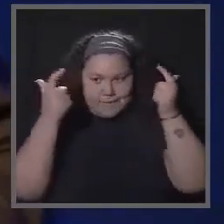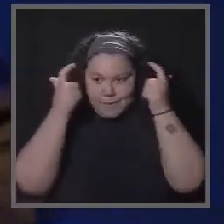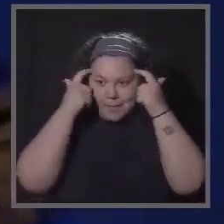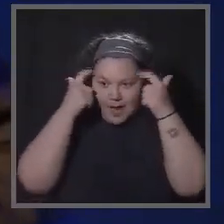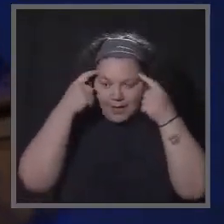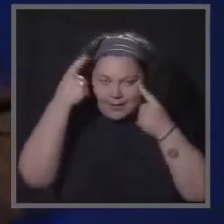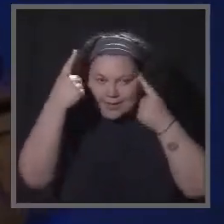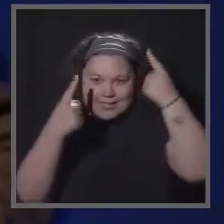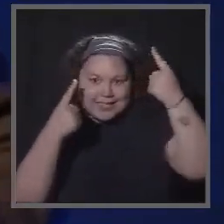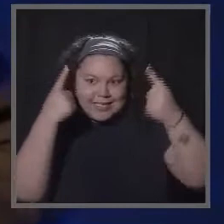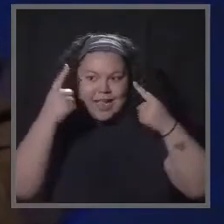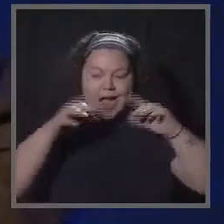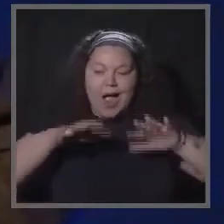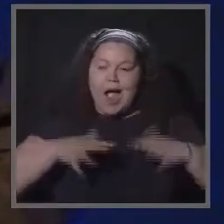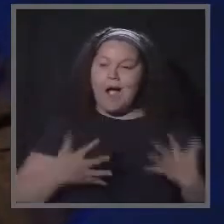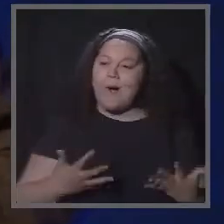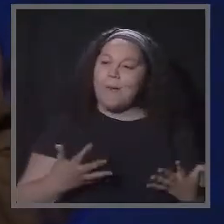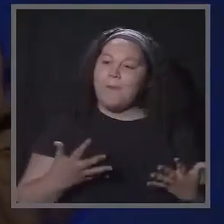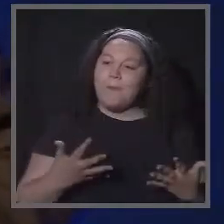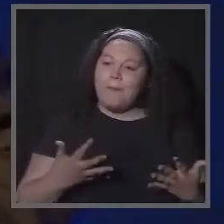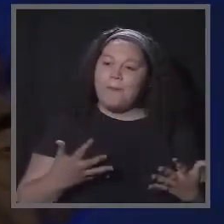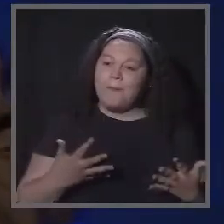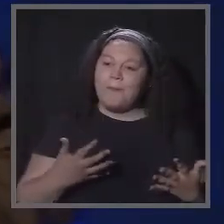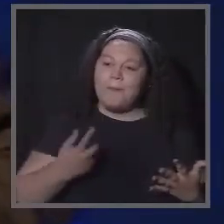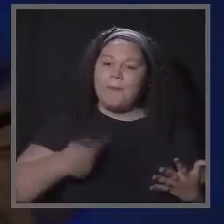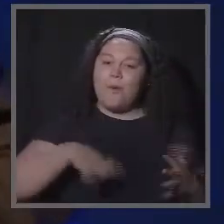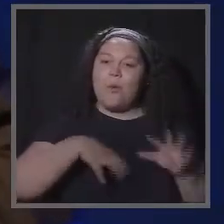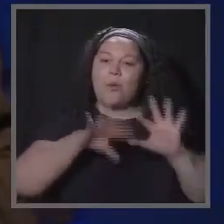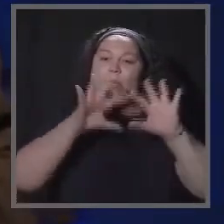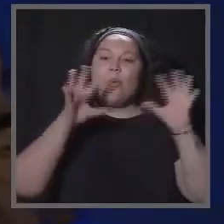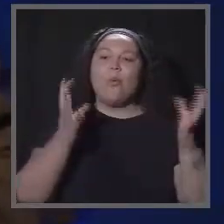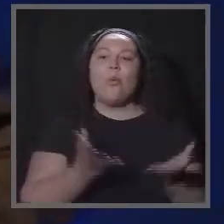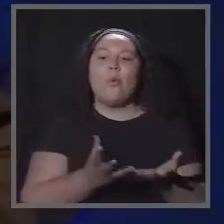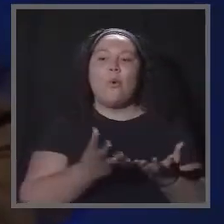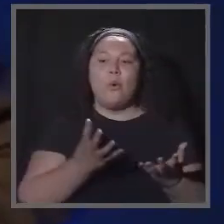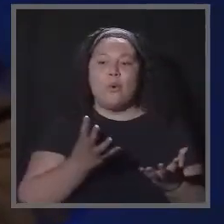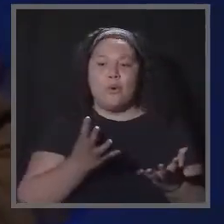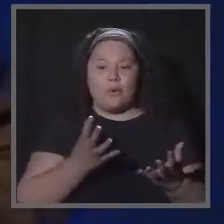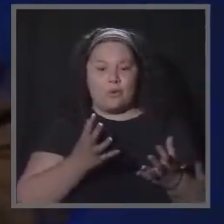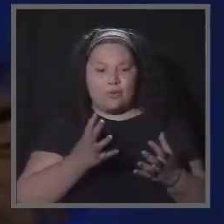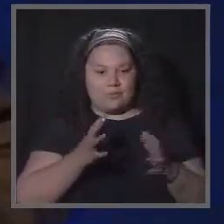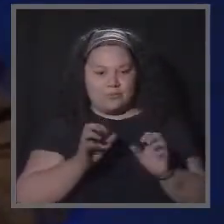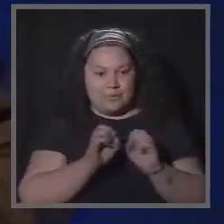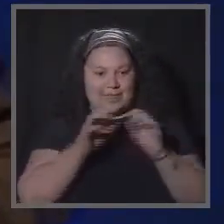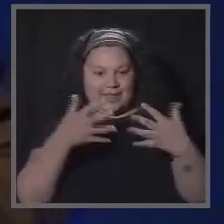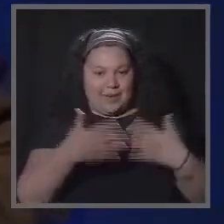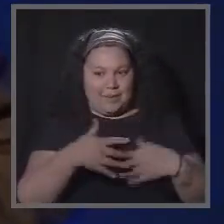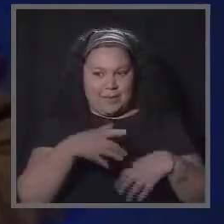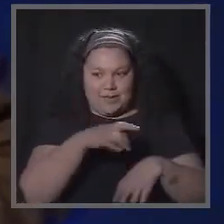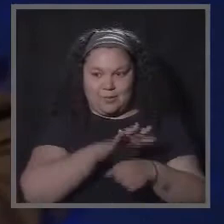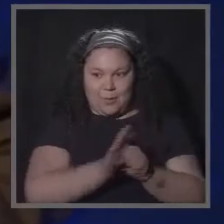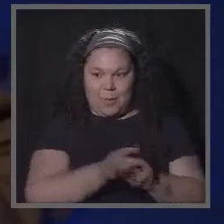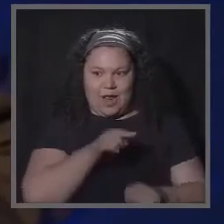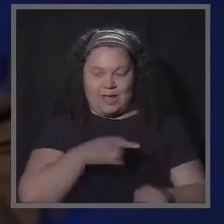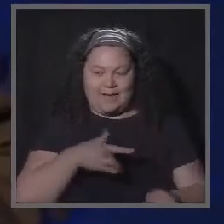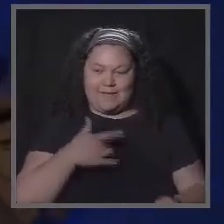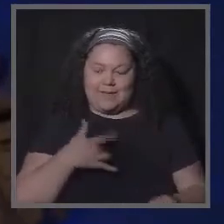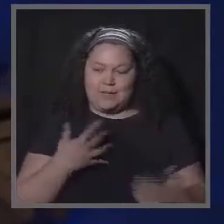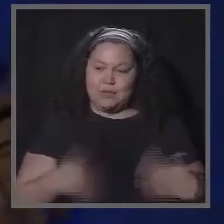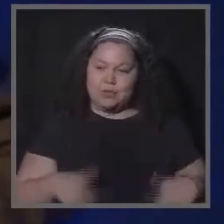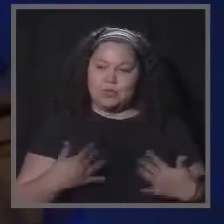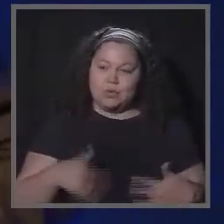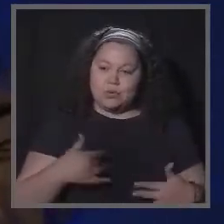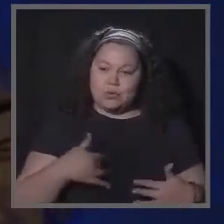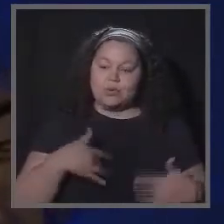daily lives, maybe on the state of the planet. But I thought that this very initial emotional response was